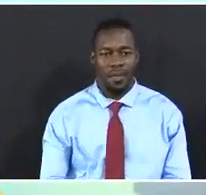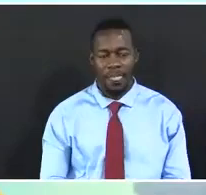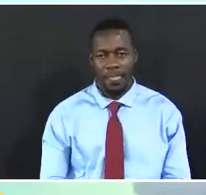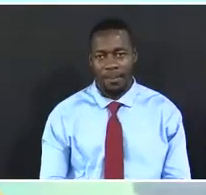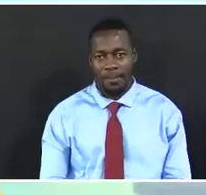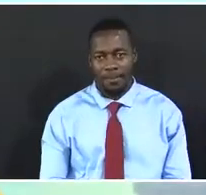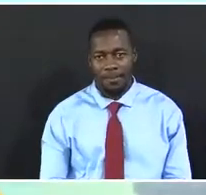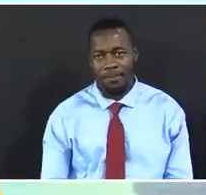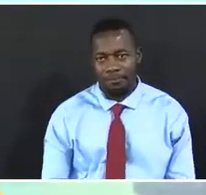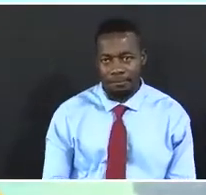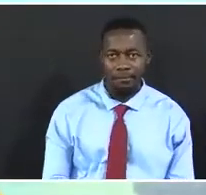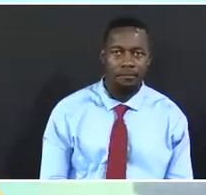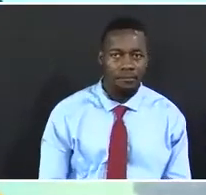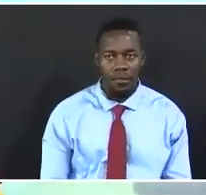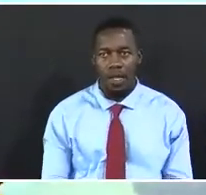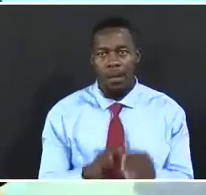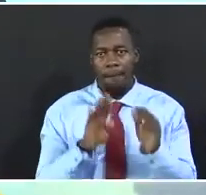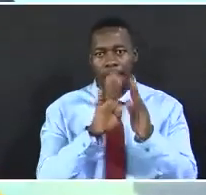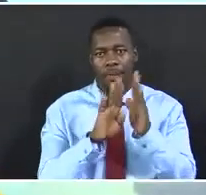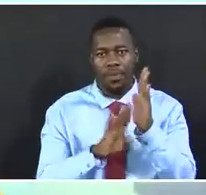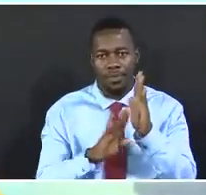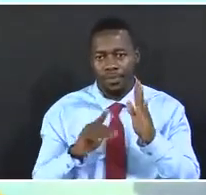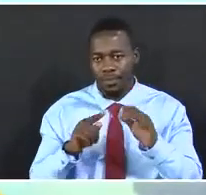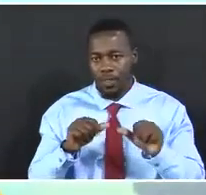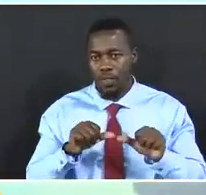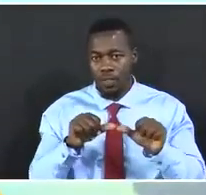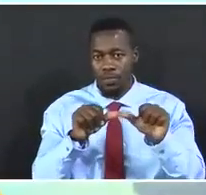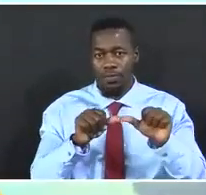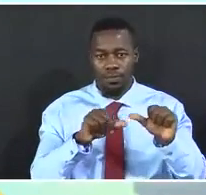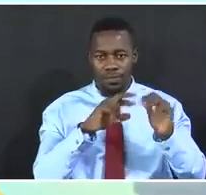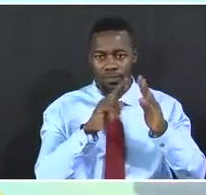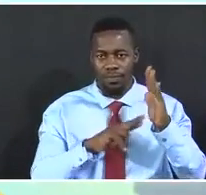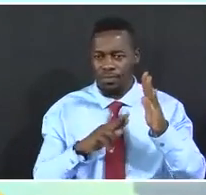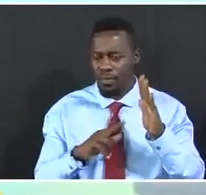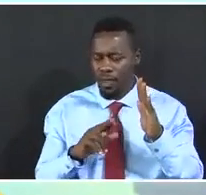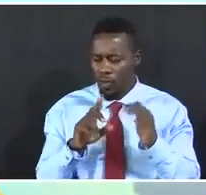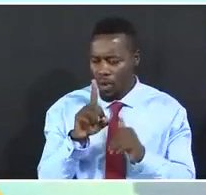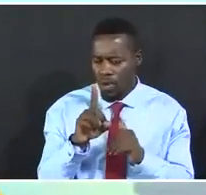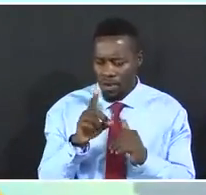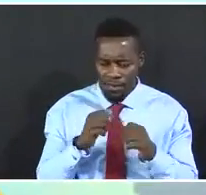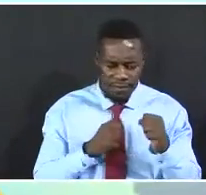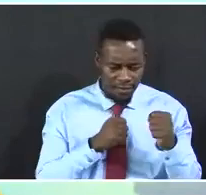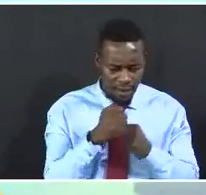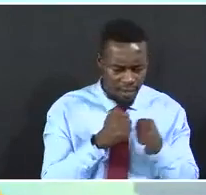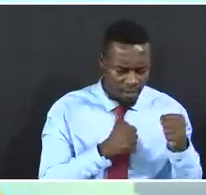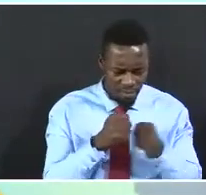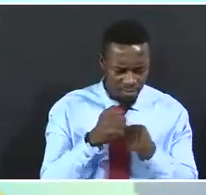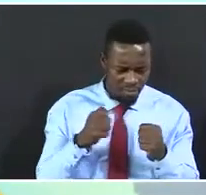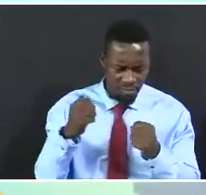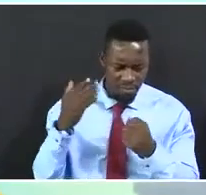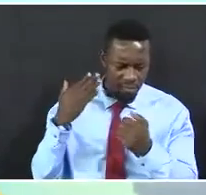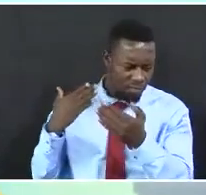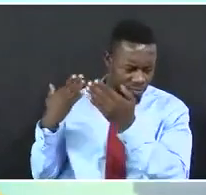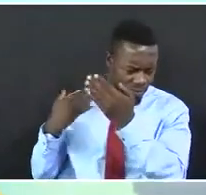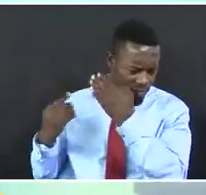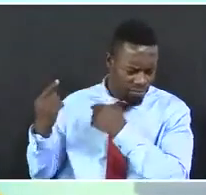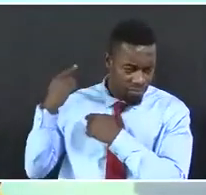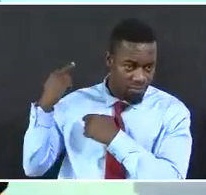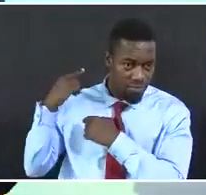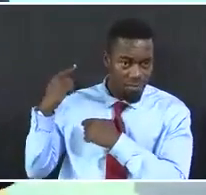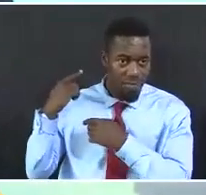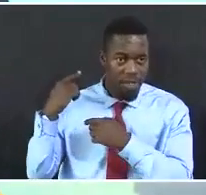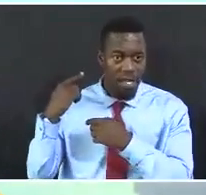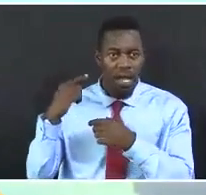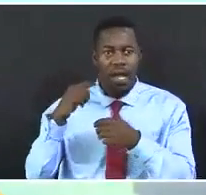about creation. The war that Satan has waged against, and he continues to do so, against the true